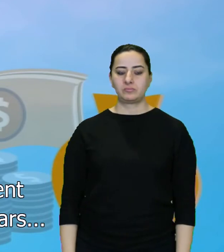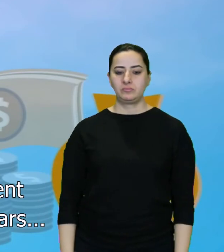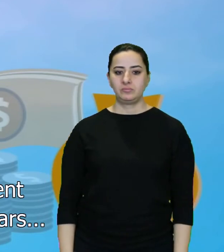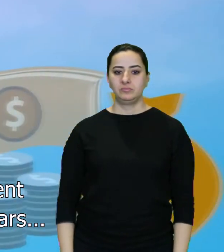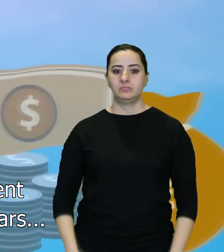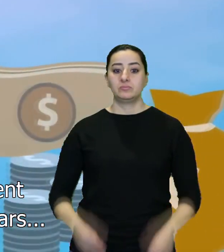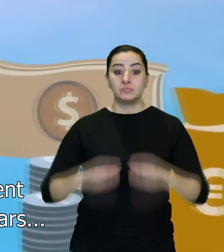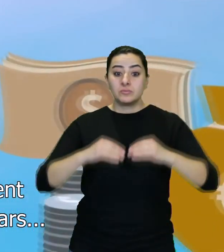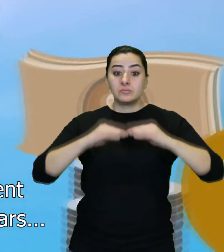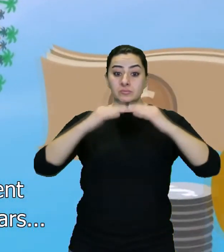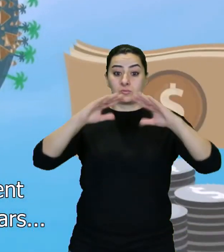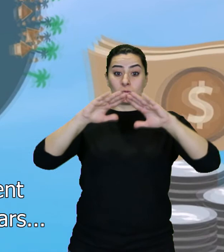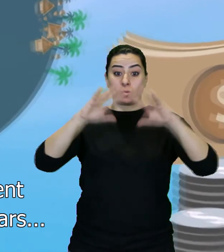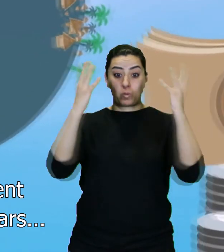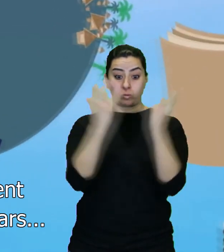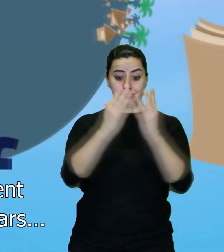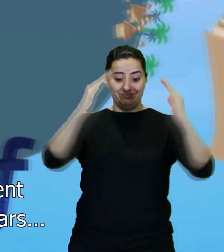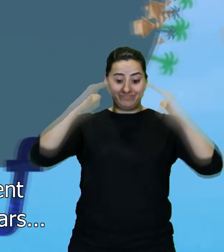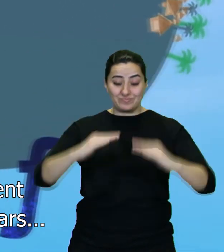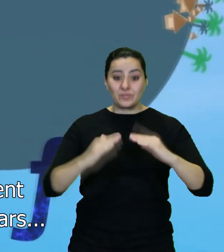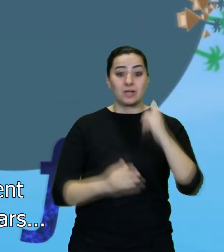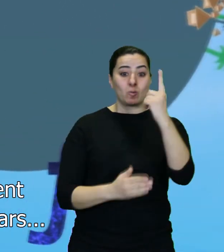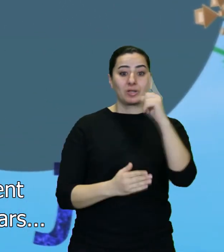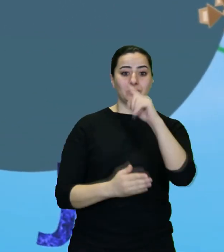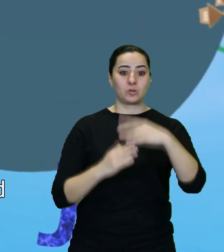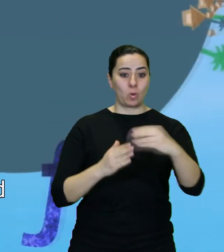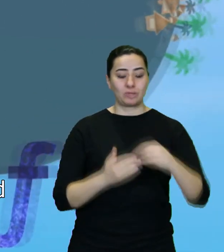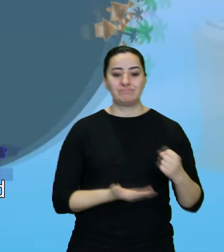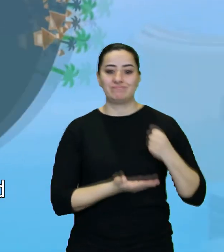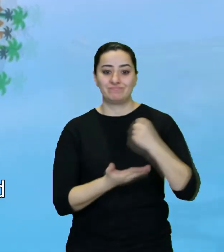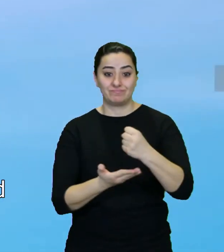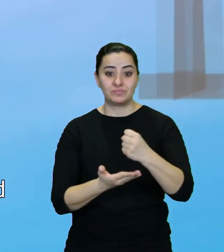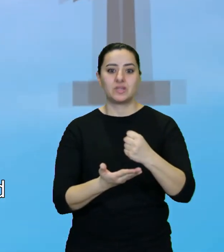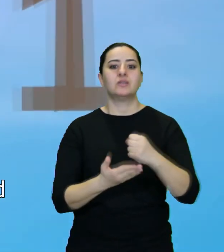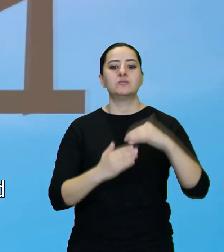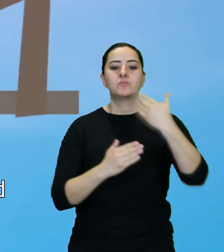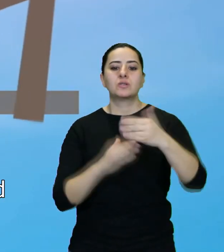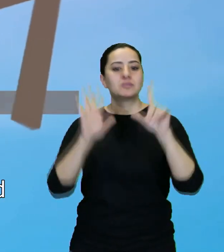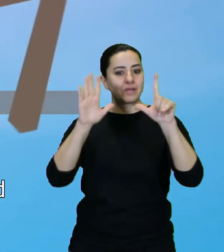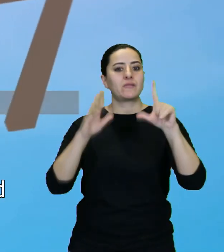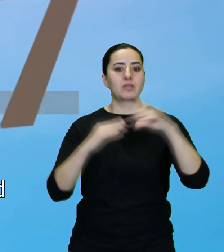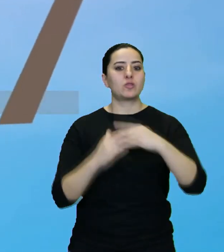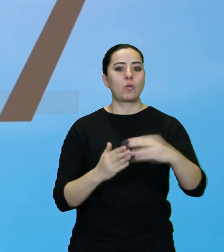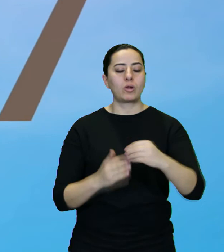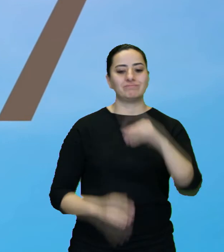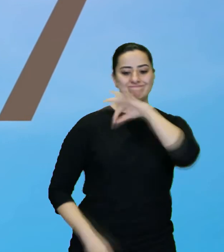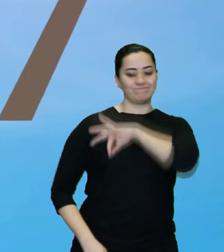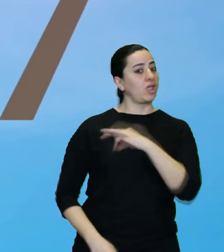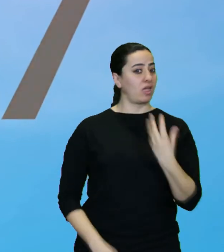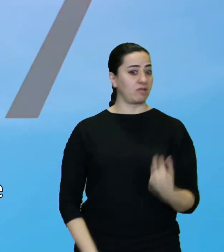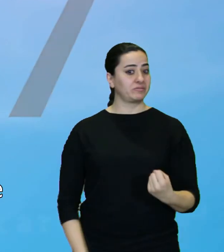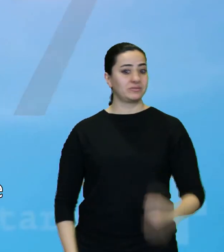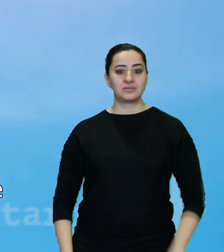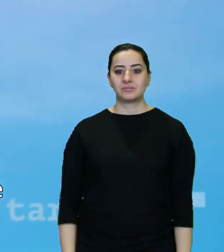$1 invested in resilient infrastructure can save $7 or more in response and recovery costs. A